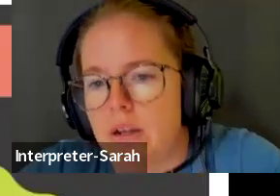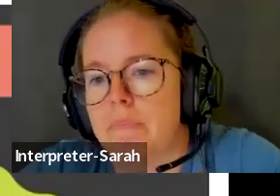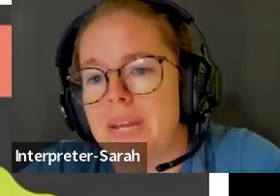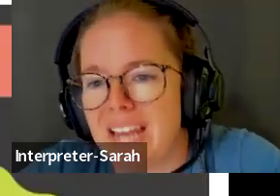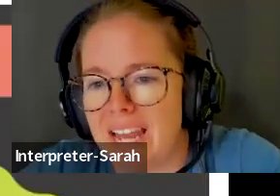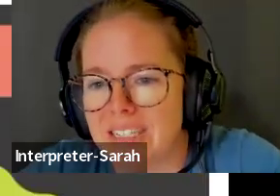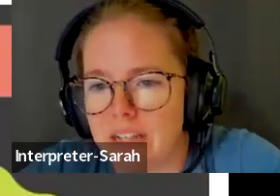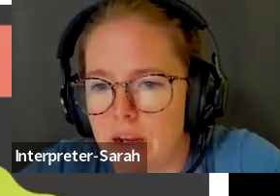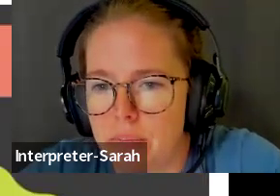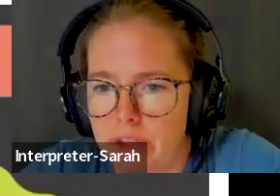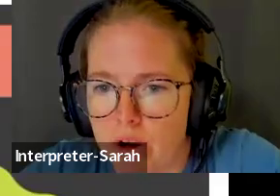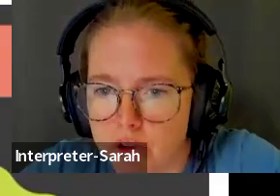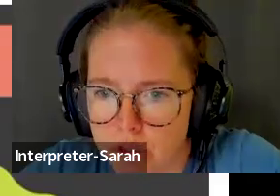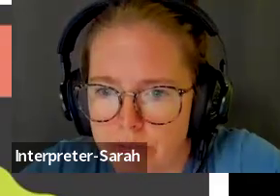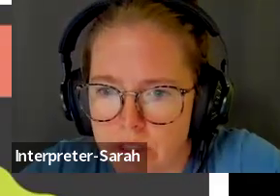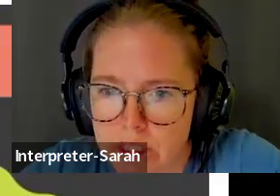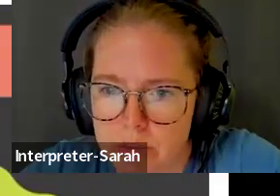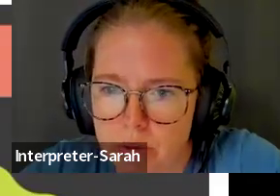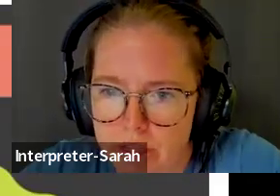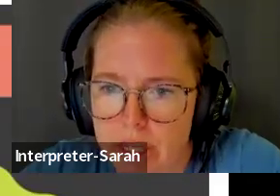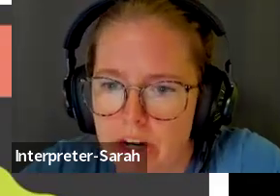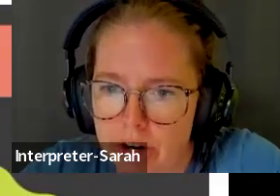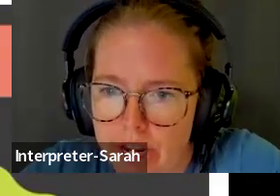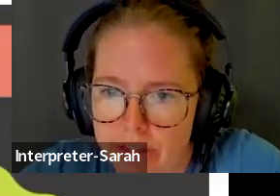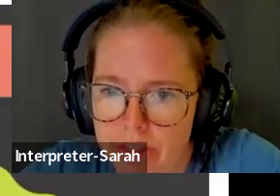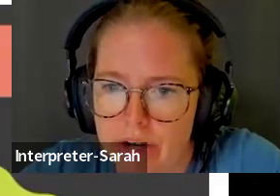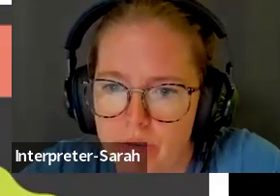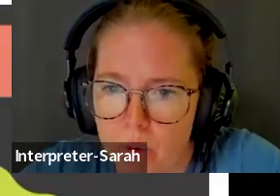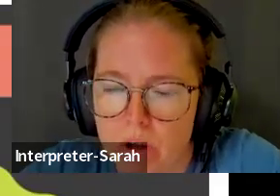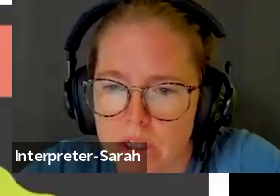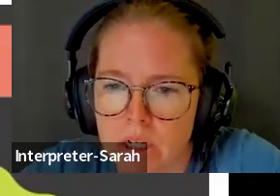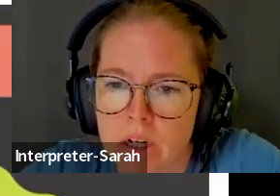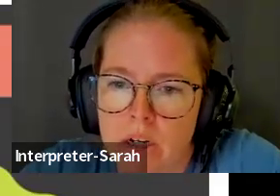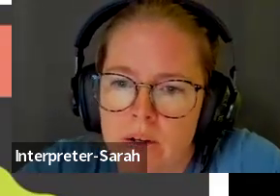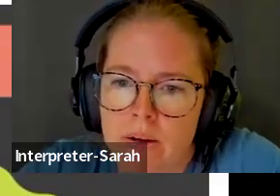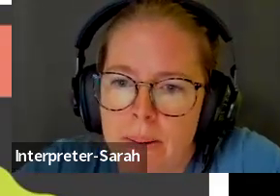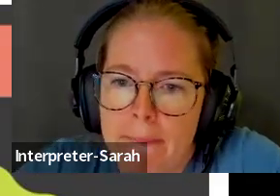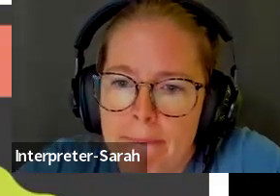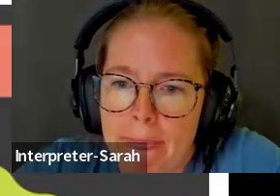best mediate the cultural differences between the hearing and the deaf world.